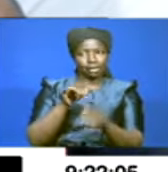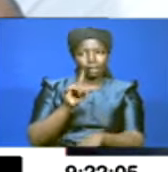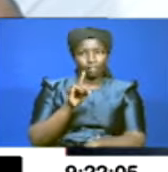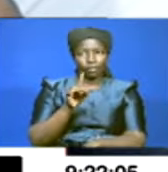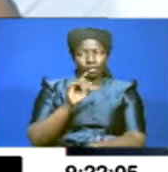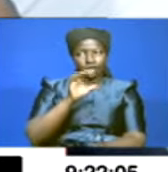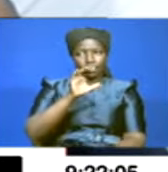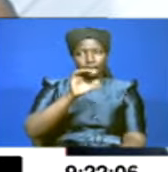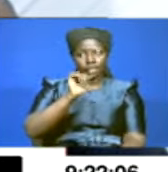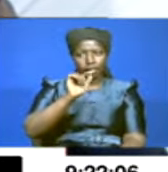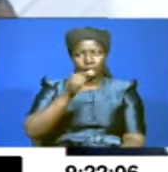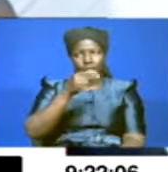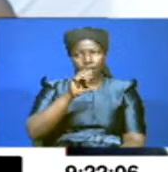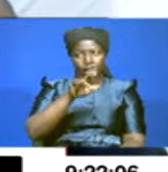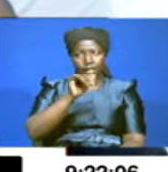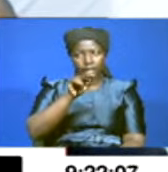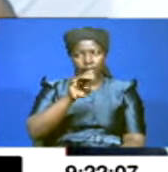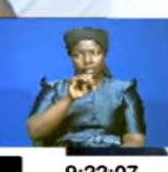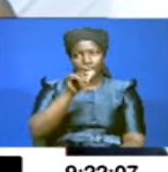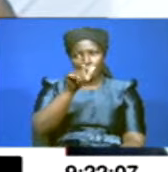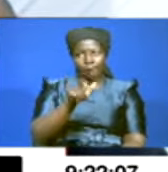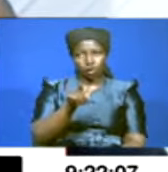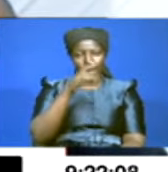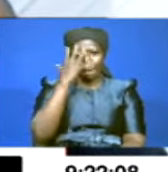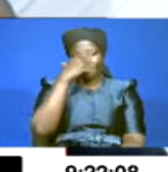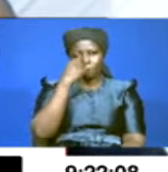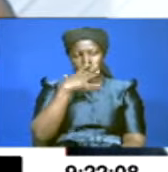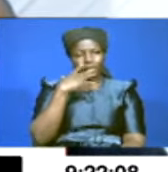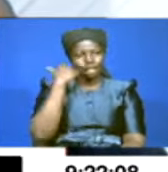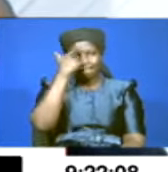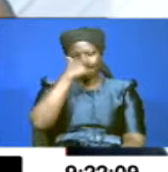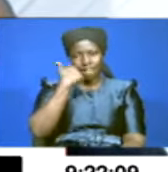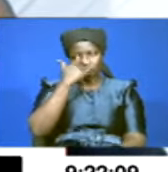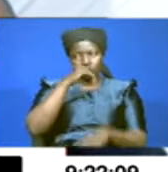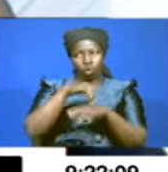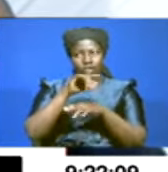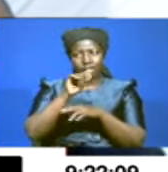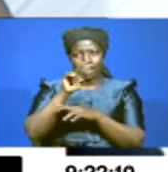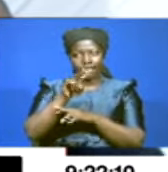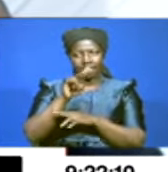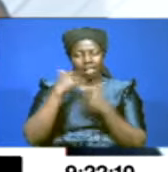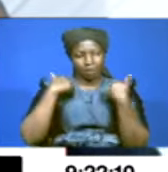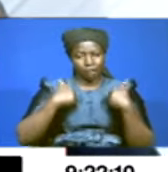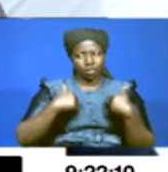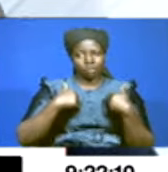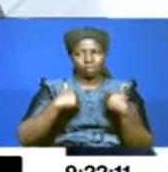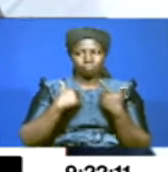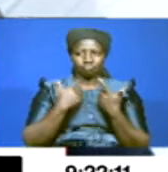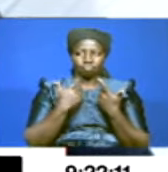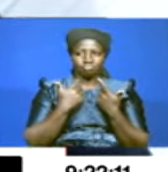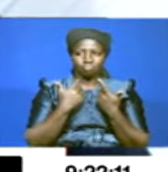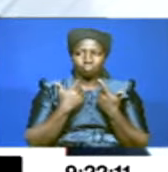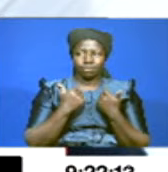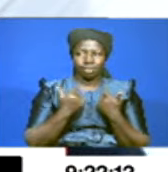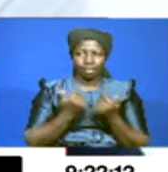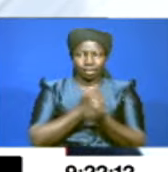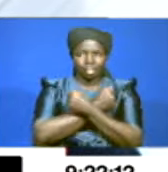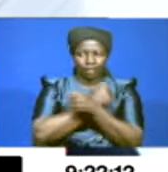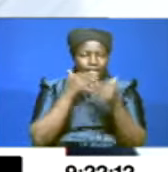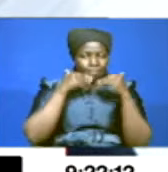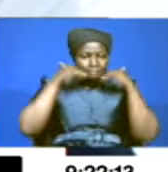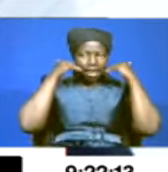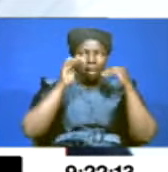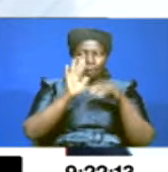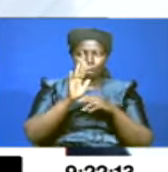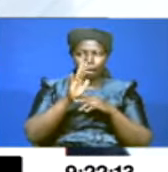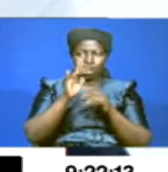very consummate person, just a beautiful face on TV, a lovely smile. And to the family, I just want to say, Paul, for